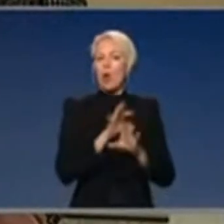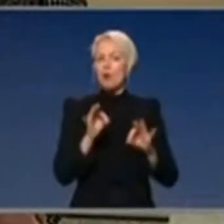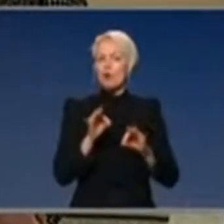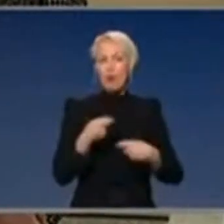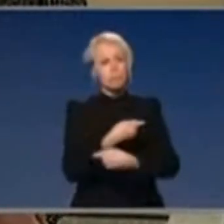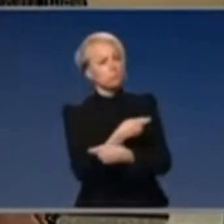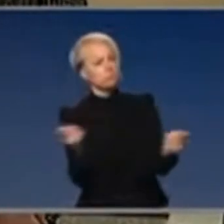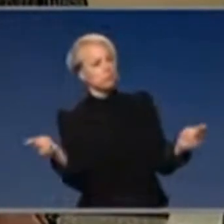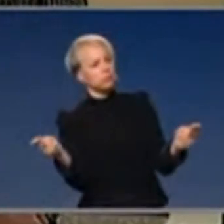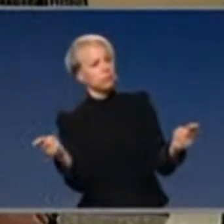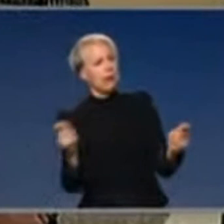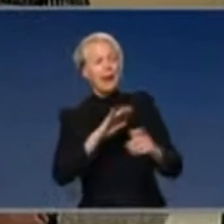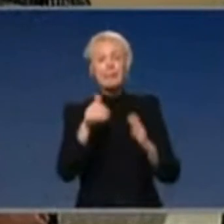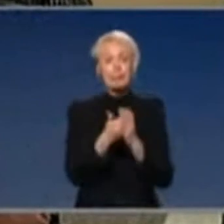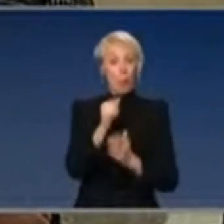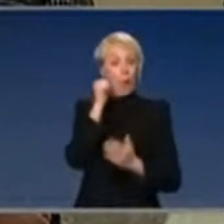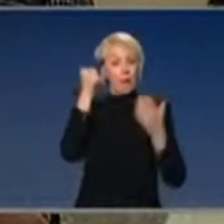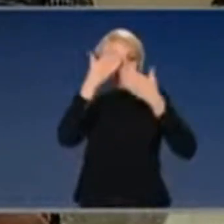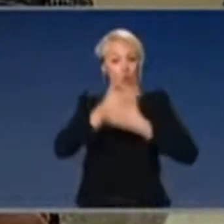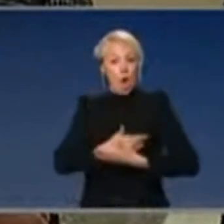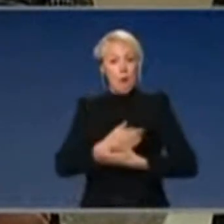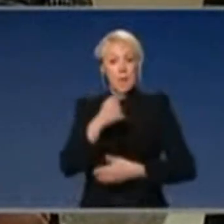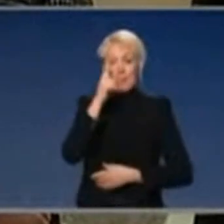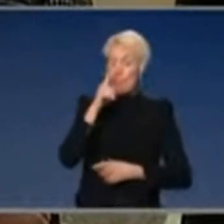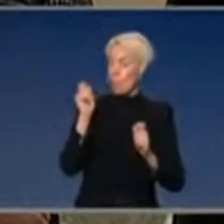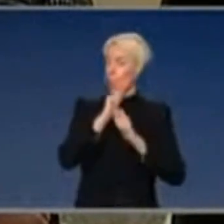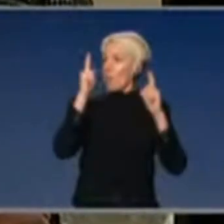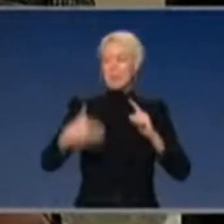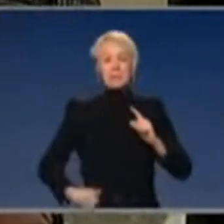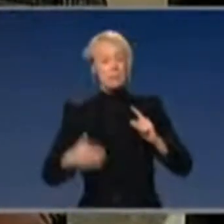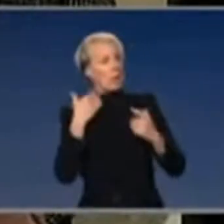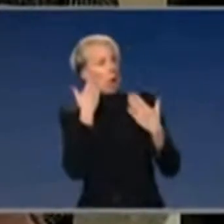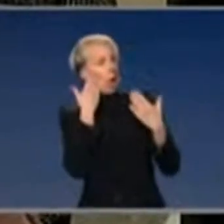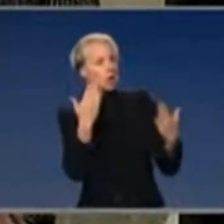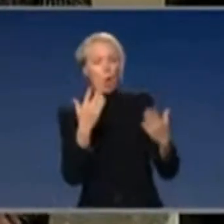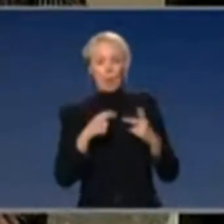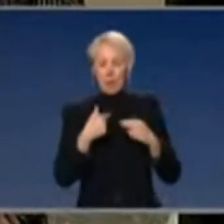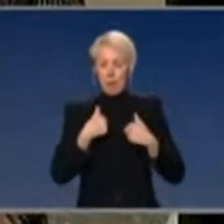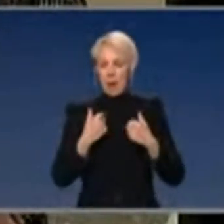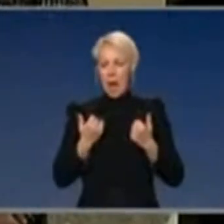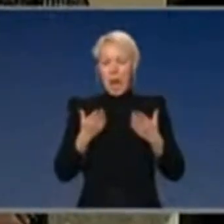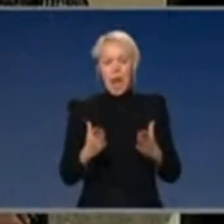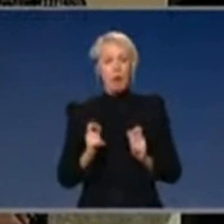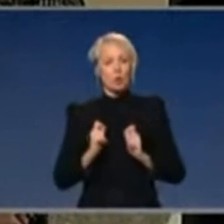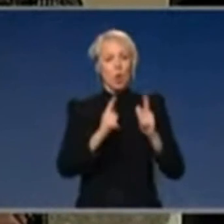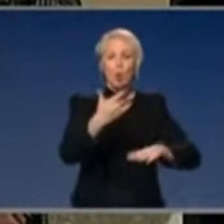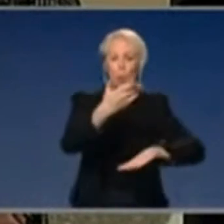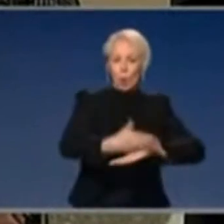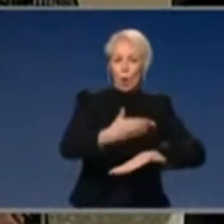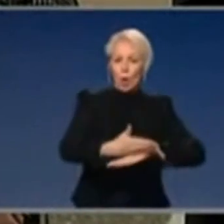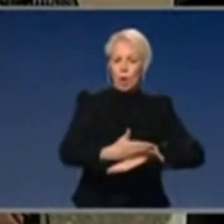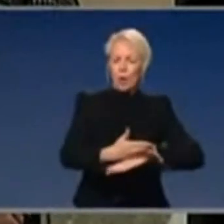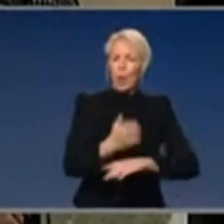last night. So a lot of workers woke up this morning unsure whether they were going to be able to go into work or not. When were you advised of what businesses would